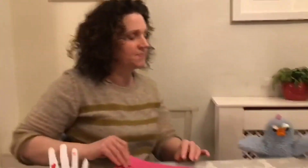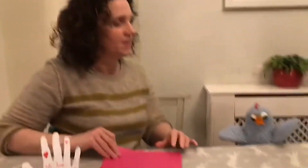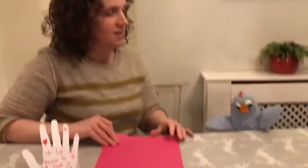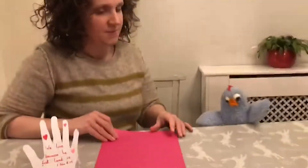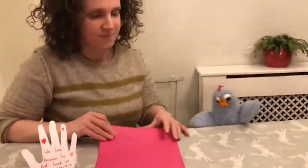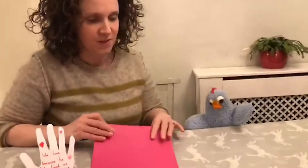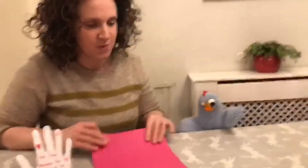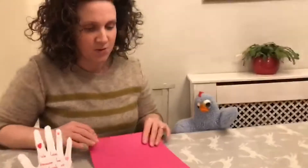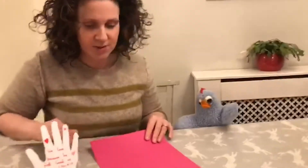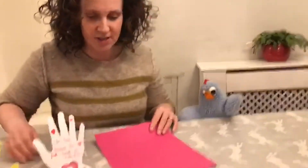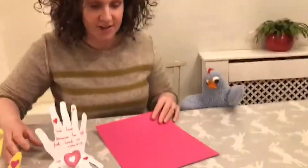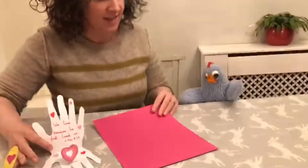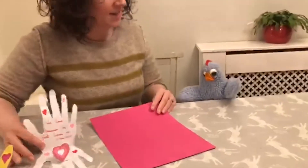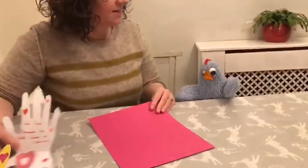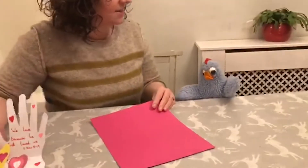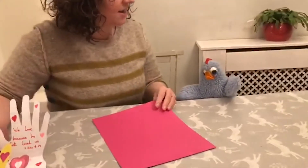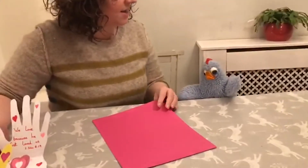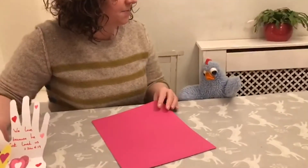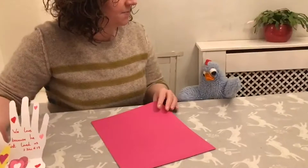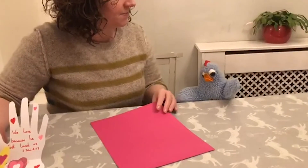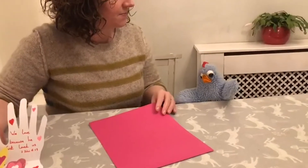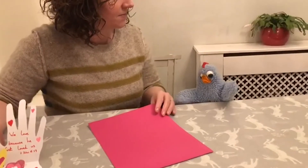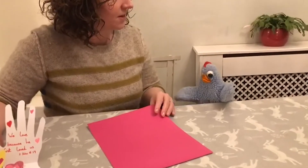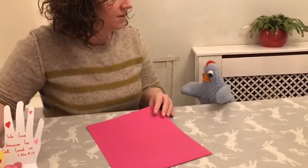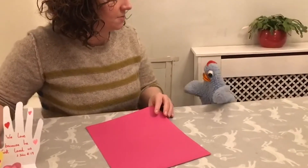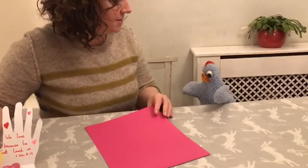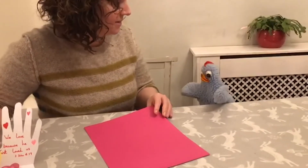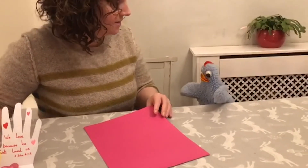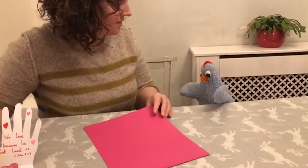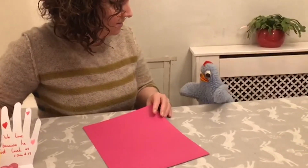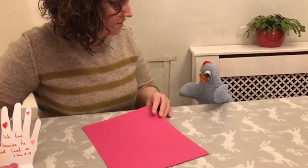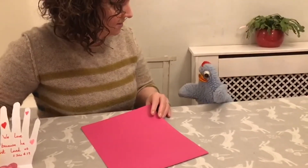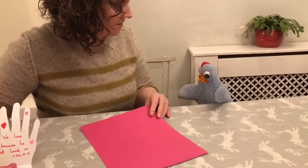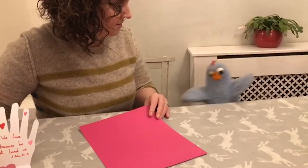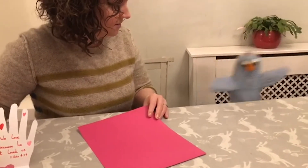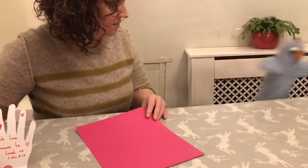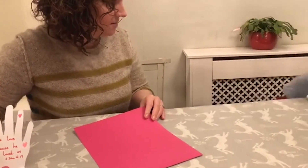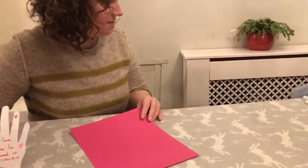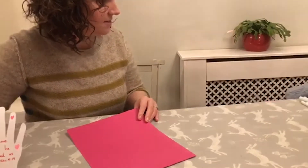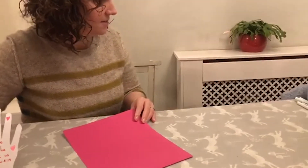are. We also need some scissors.